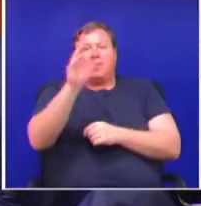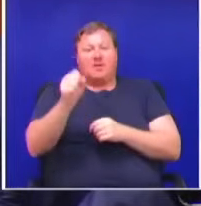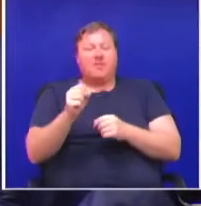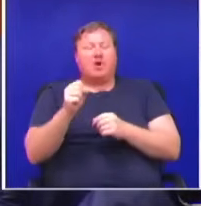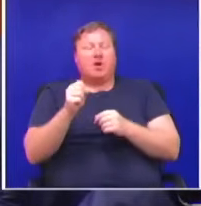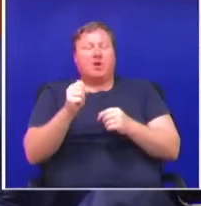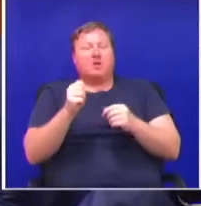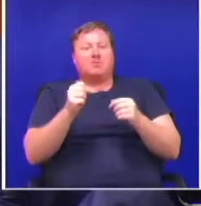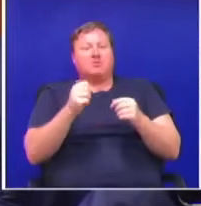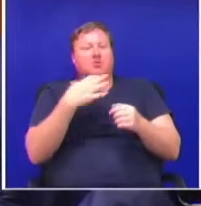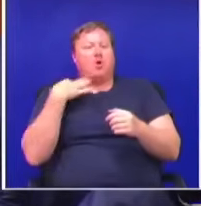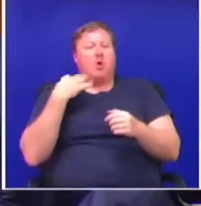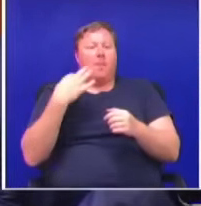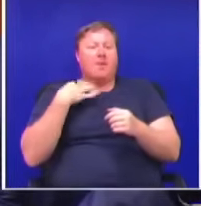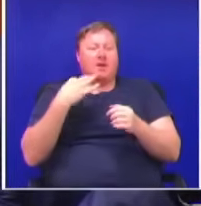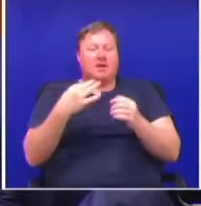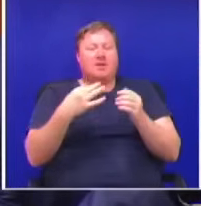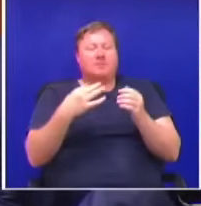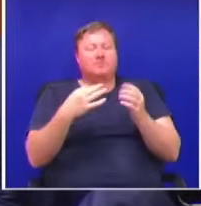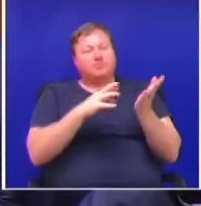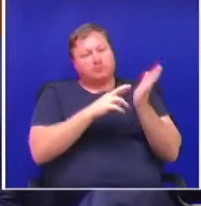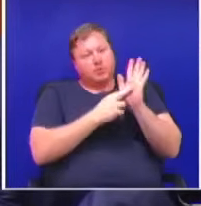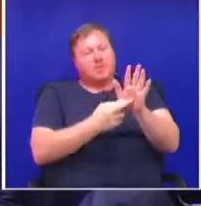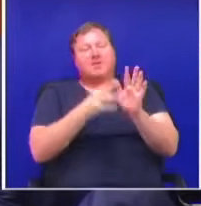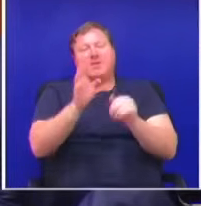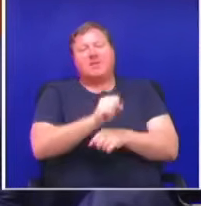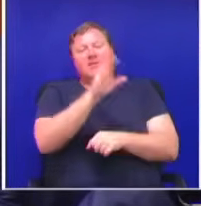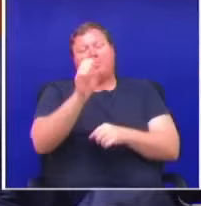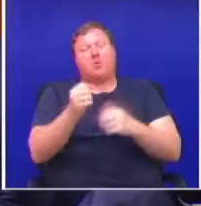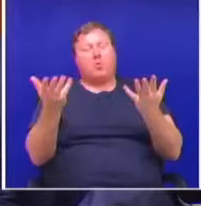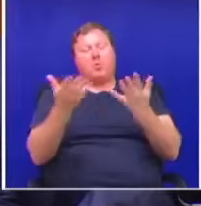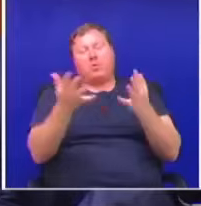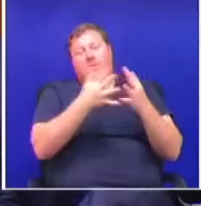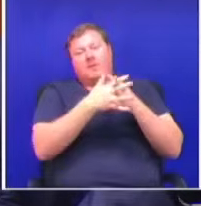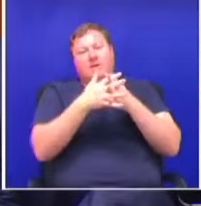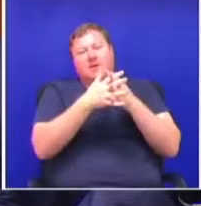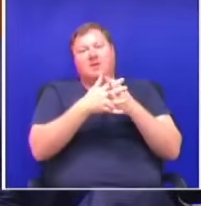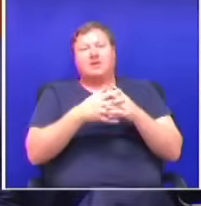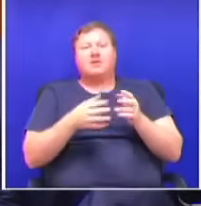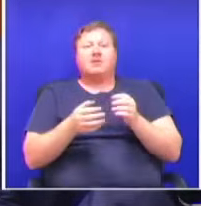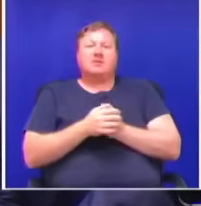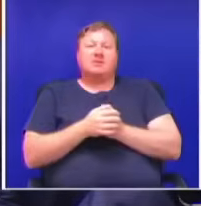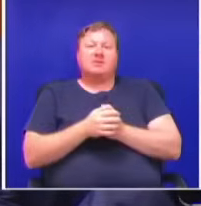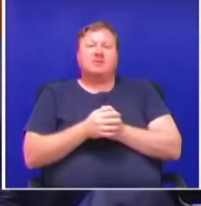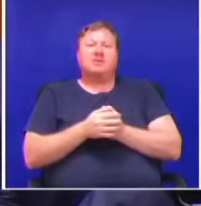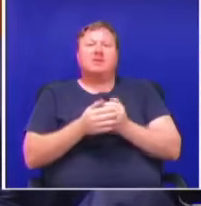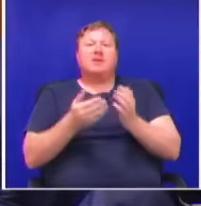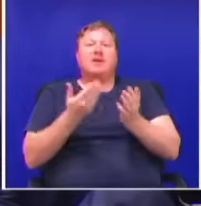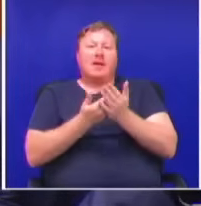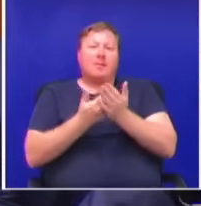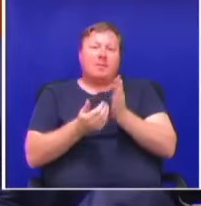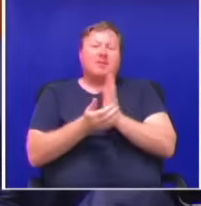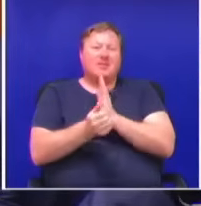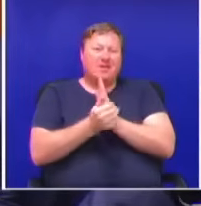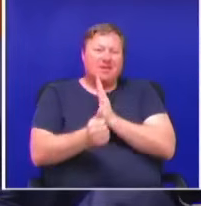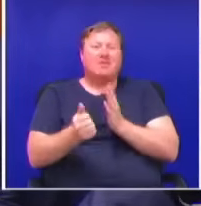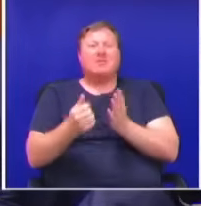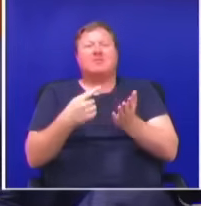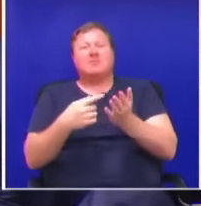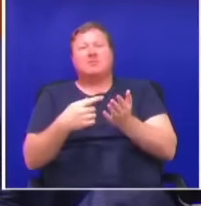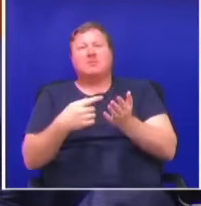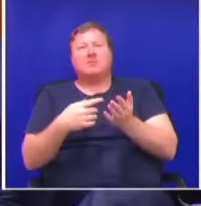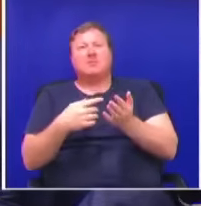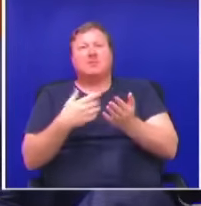America will be a capable, skilled, and non-partial career diplomat and not another party political